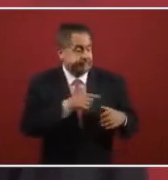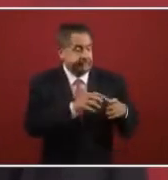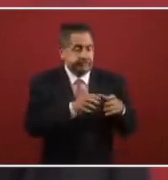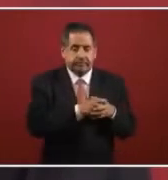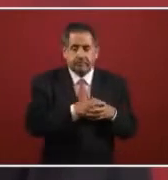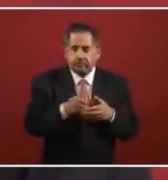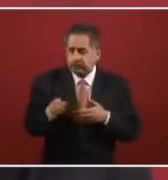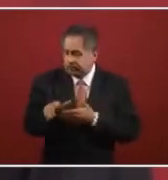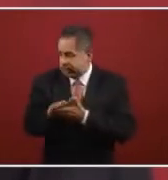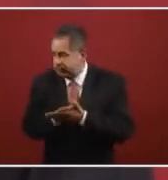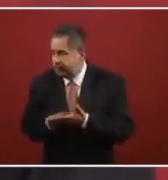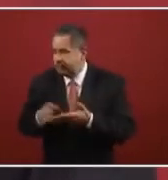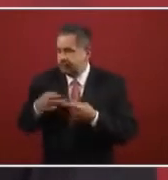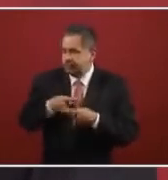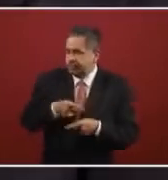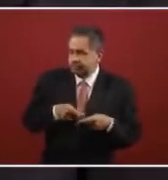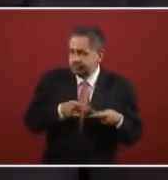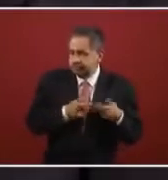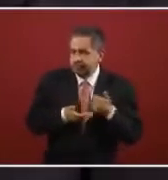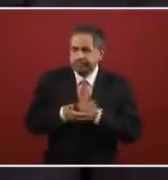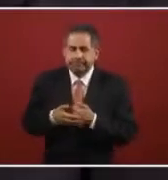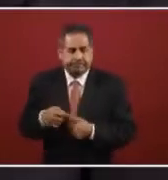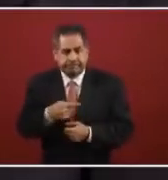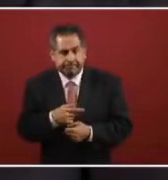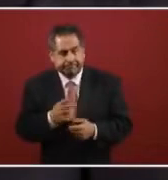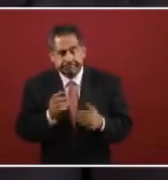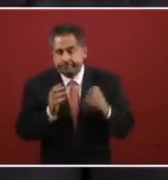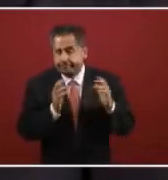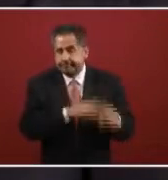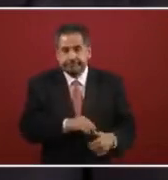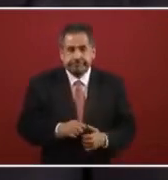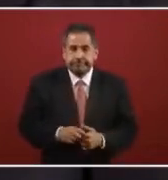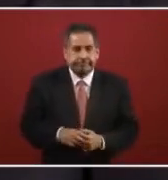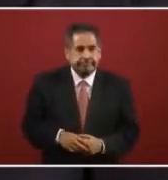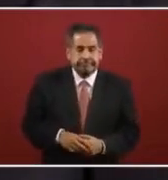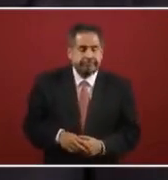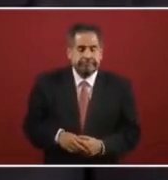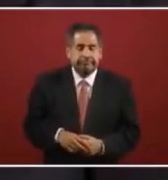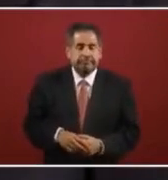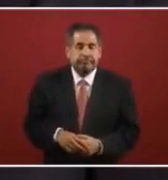Or committed with the people and the people that had nothing.